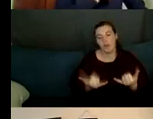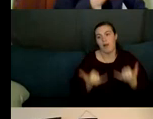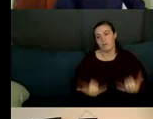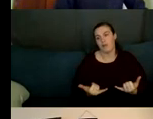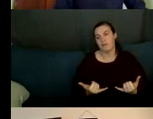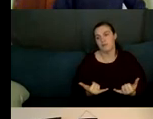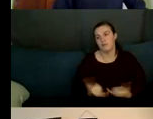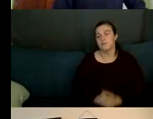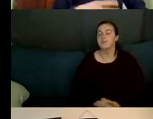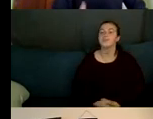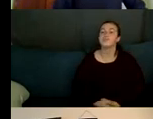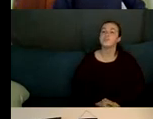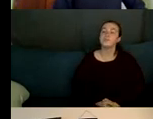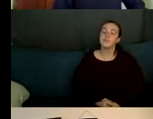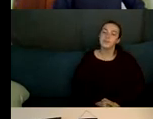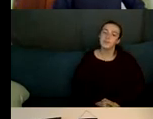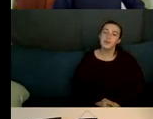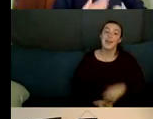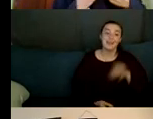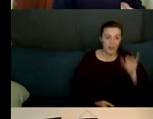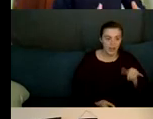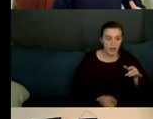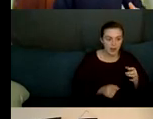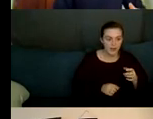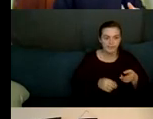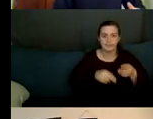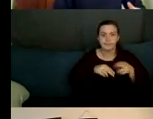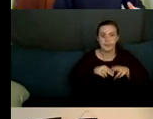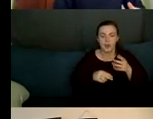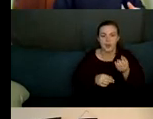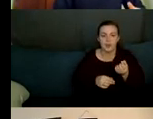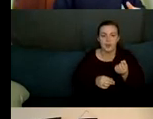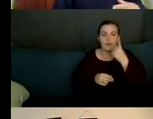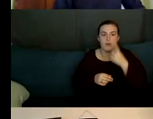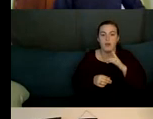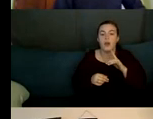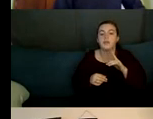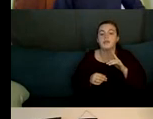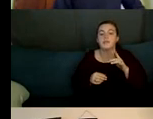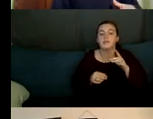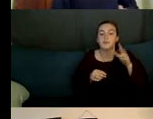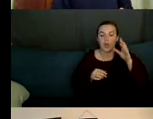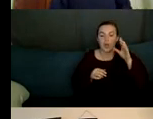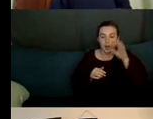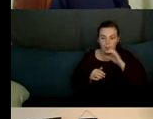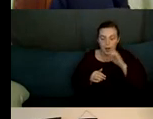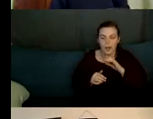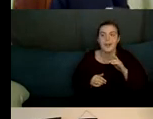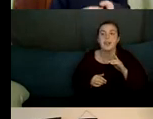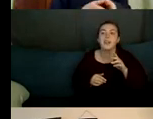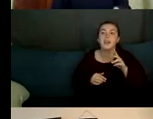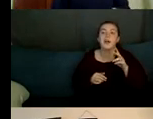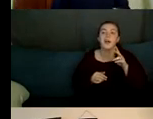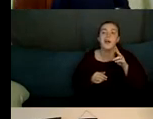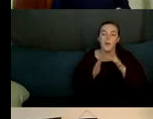And that will then update it for anybody who's looking at the website, which is super nice. If you do cancel a